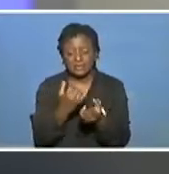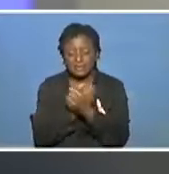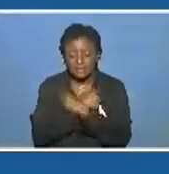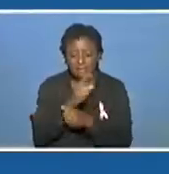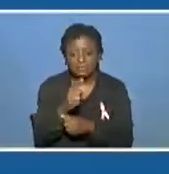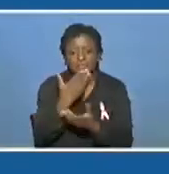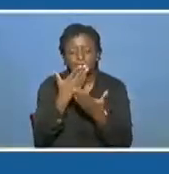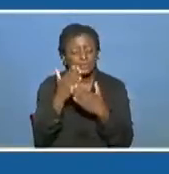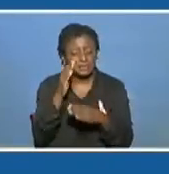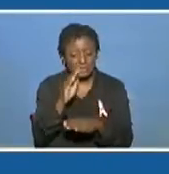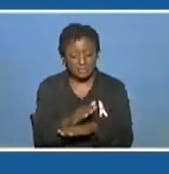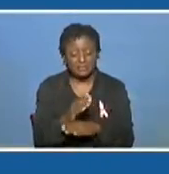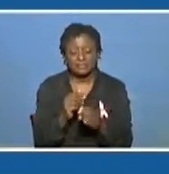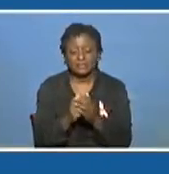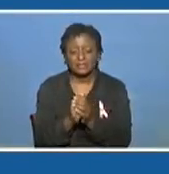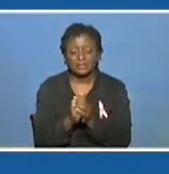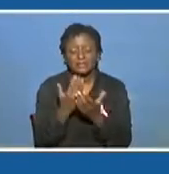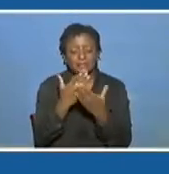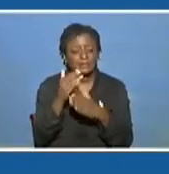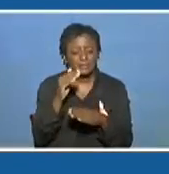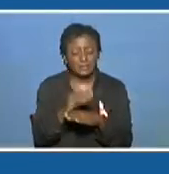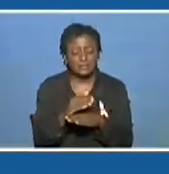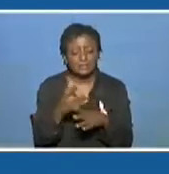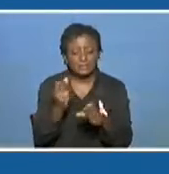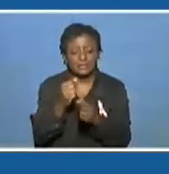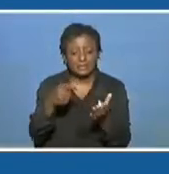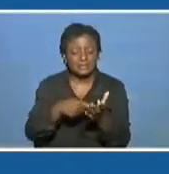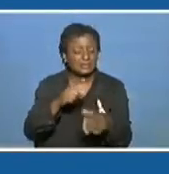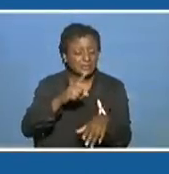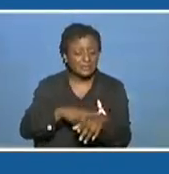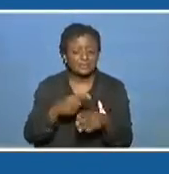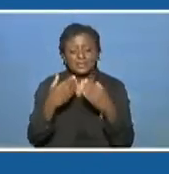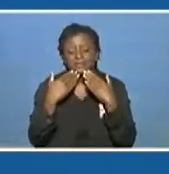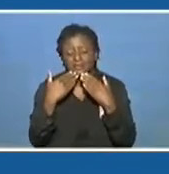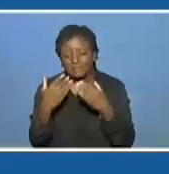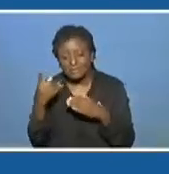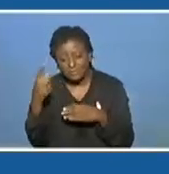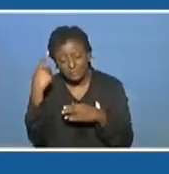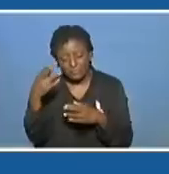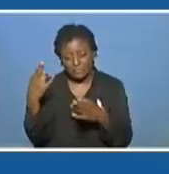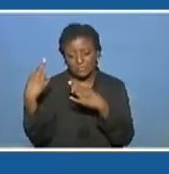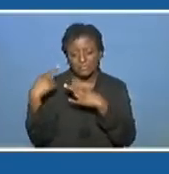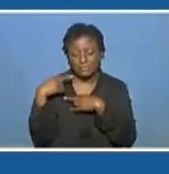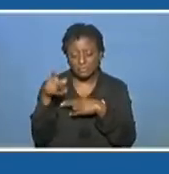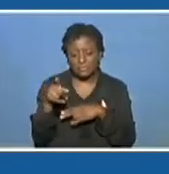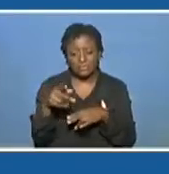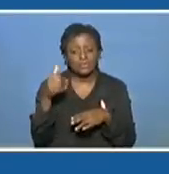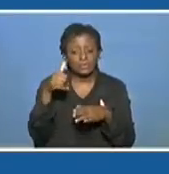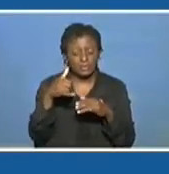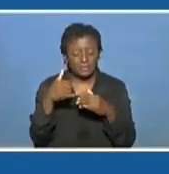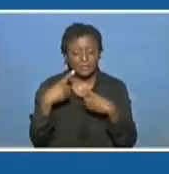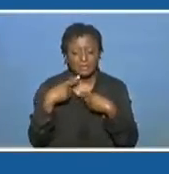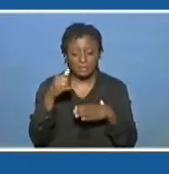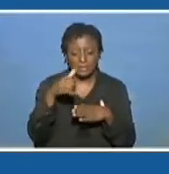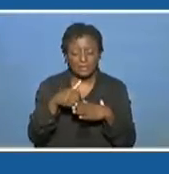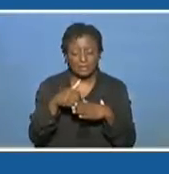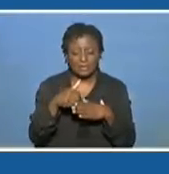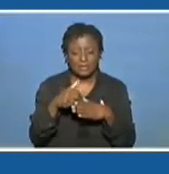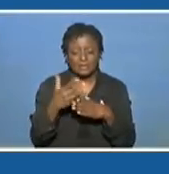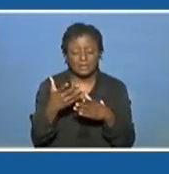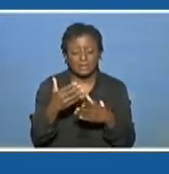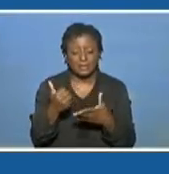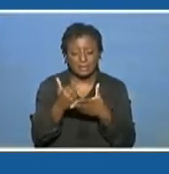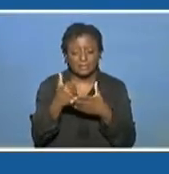evening. Good evening, Debbie, and let me take this time to thank you for the role you played in causing weather to be a part of the